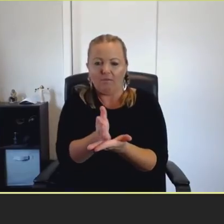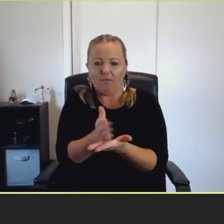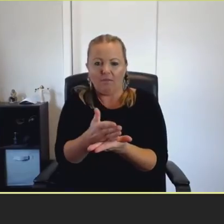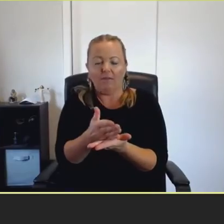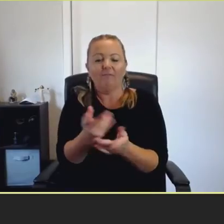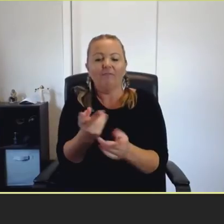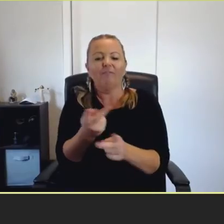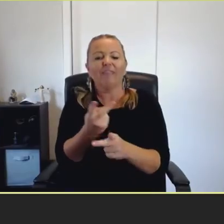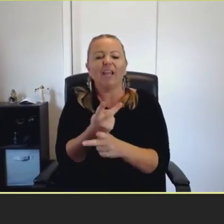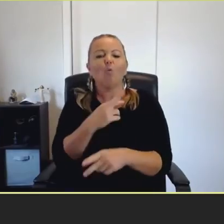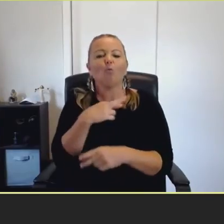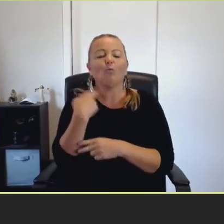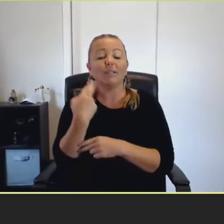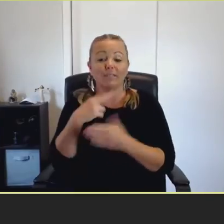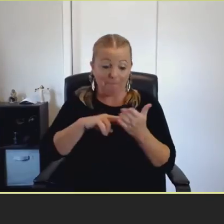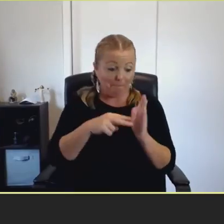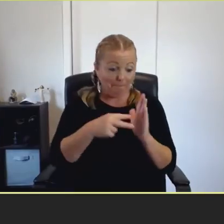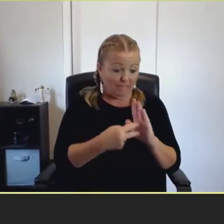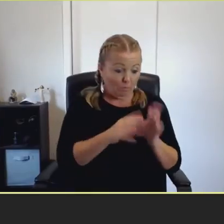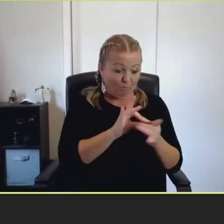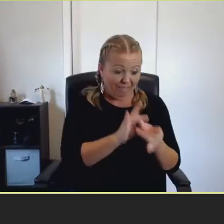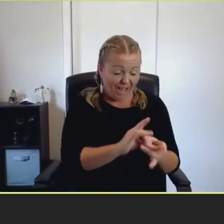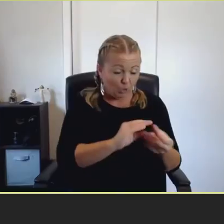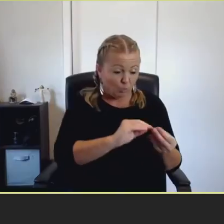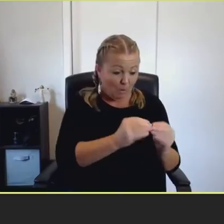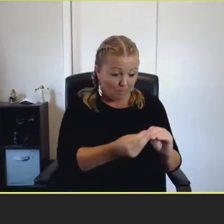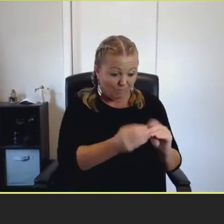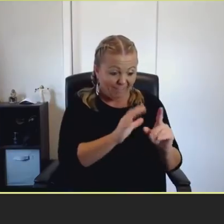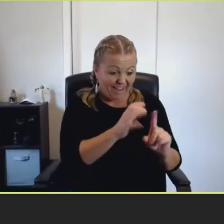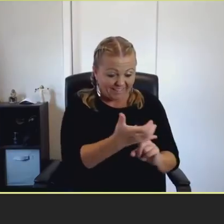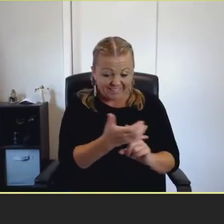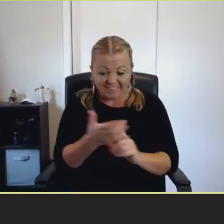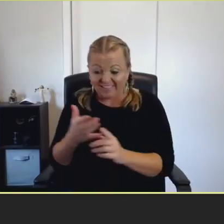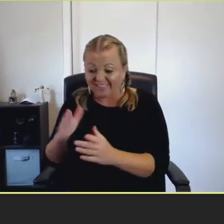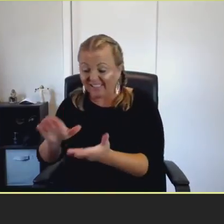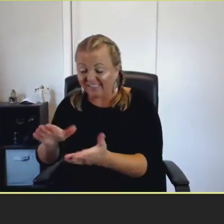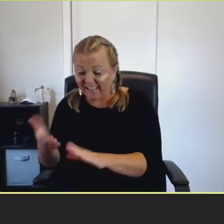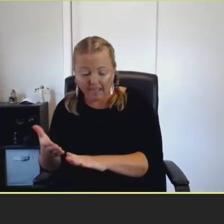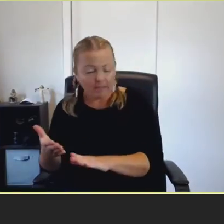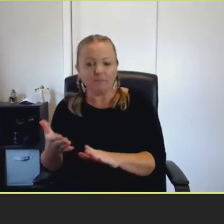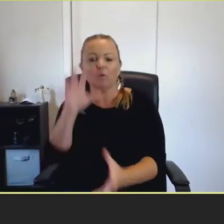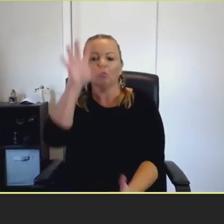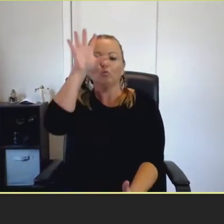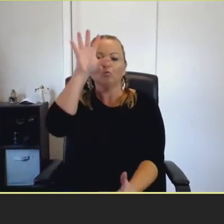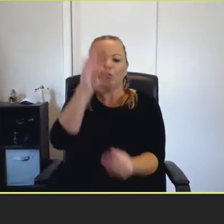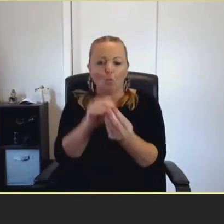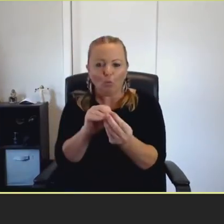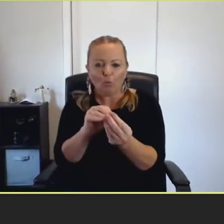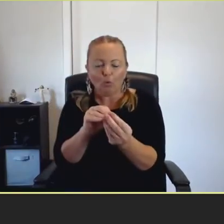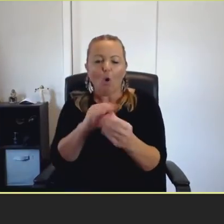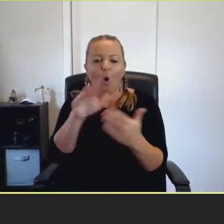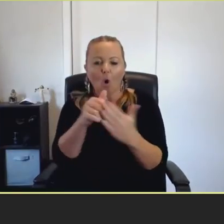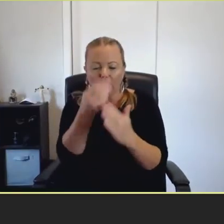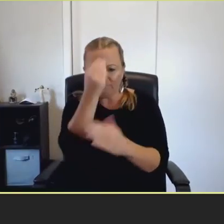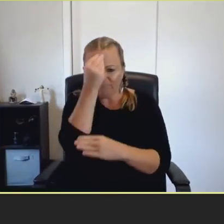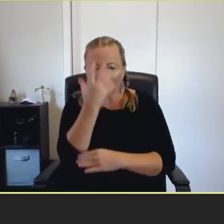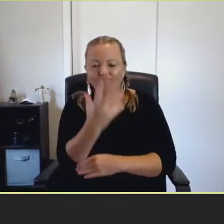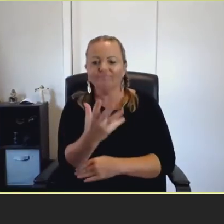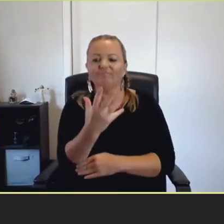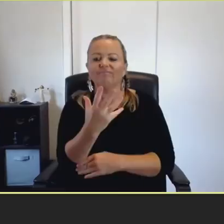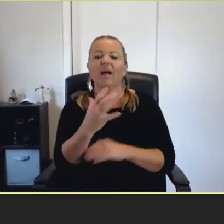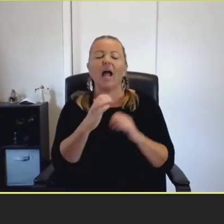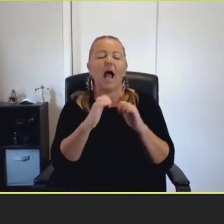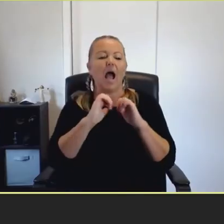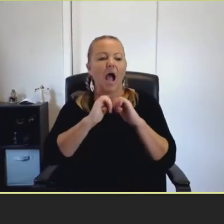in terms of the number of cases or the number of deaths, but other factors like our healthcare system capacity, the ability to test